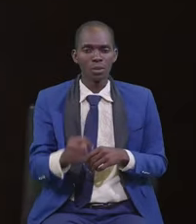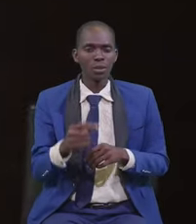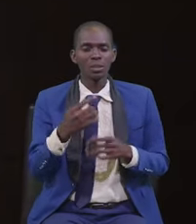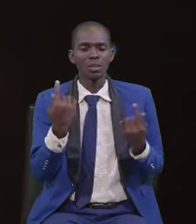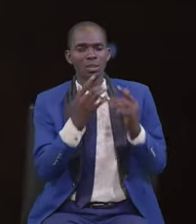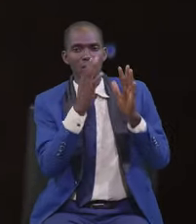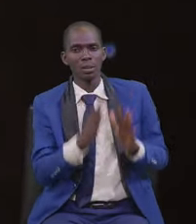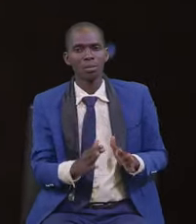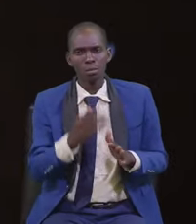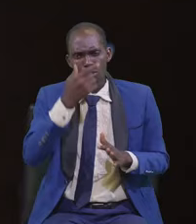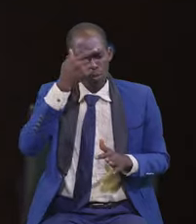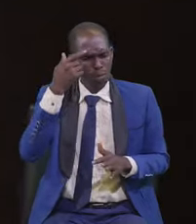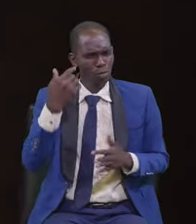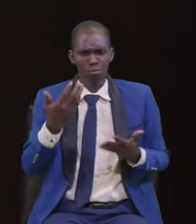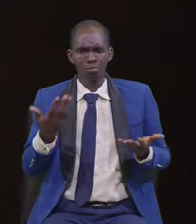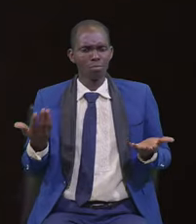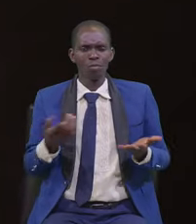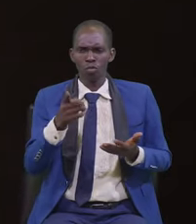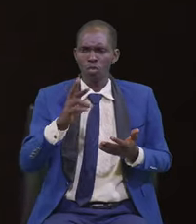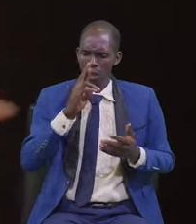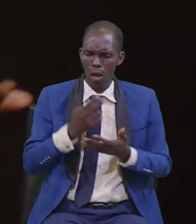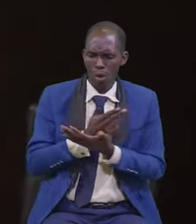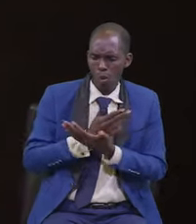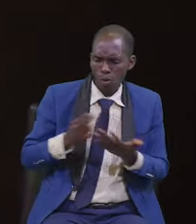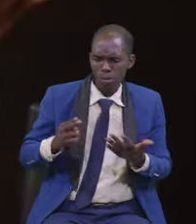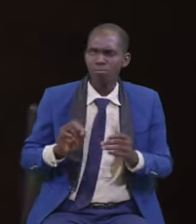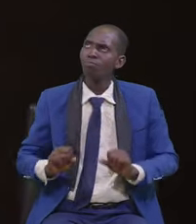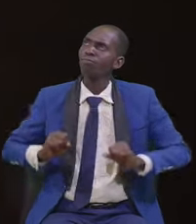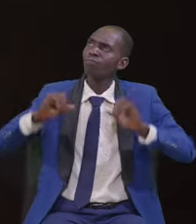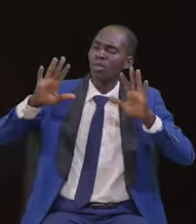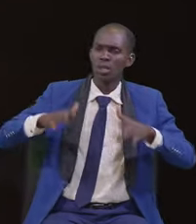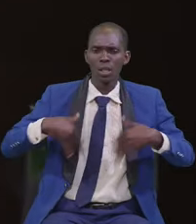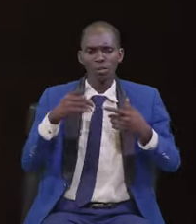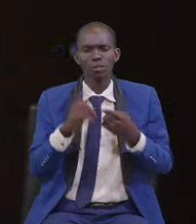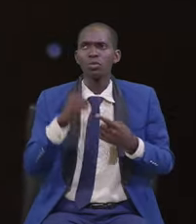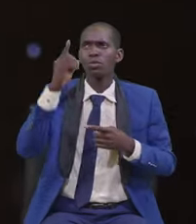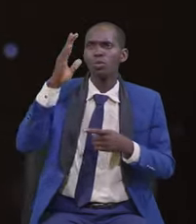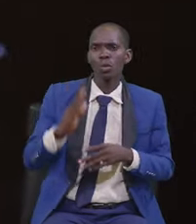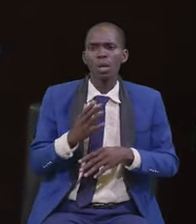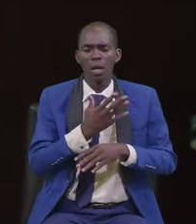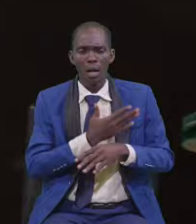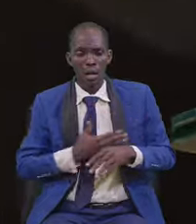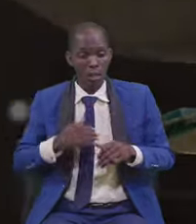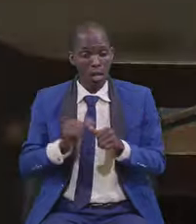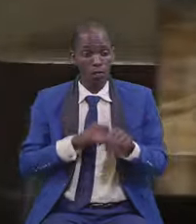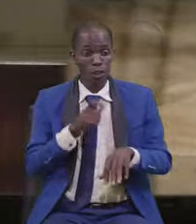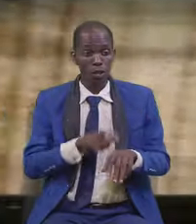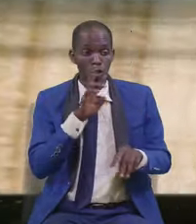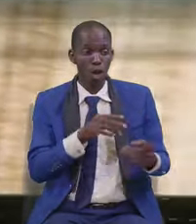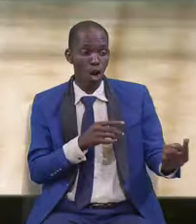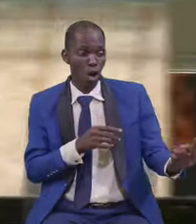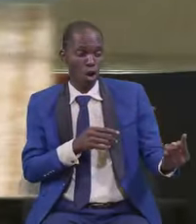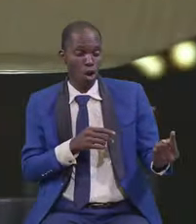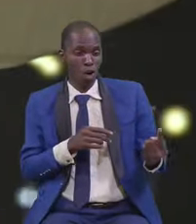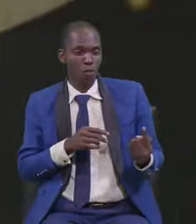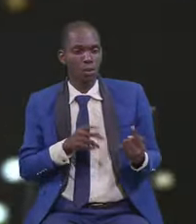the way you're living for God and you're committed to God and you're doing everything you ought to do. And anytime they are coming to show that they are